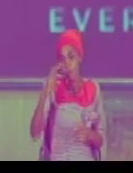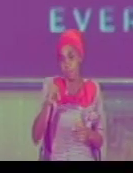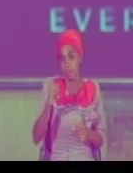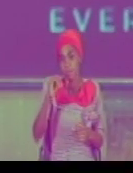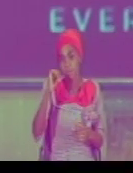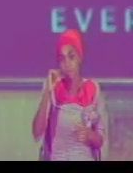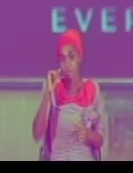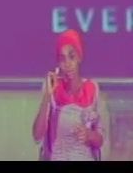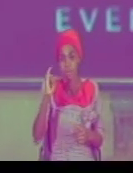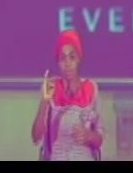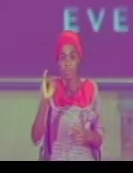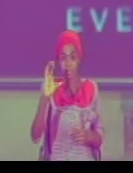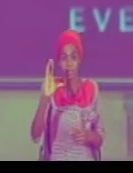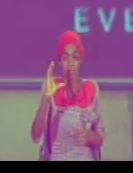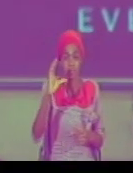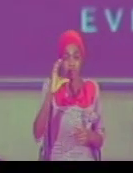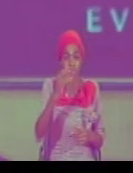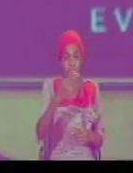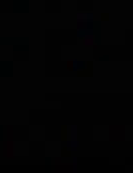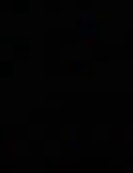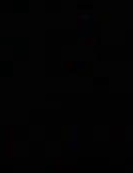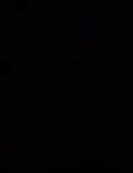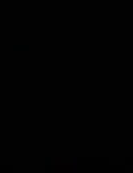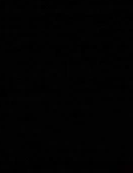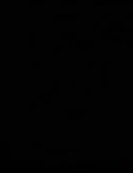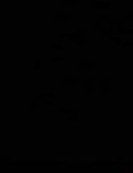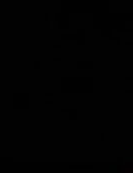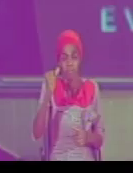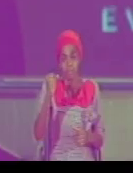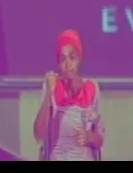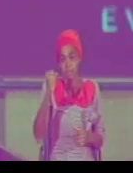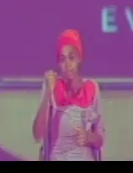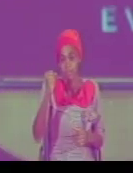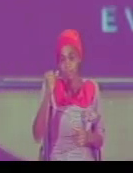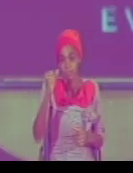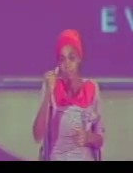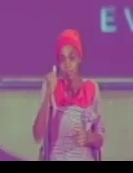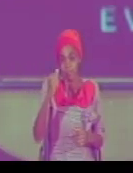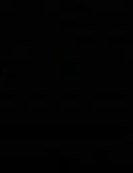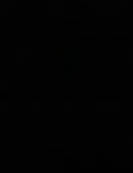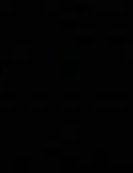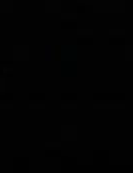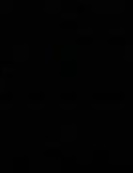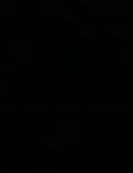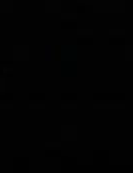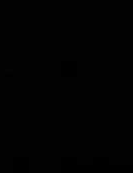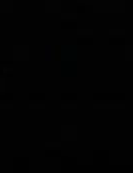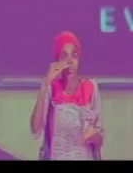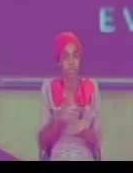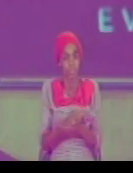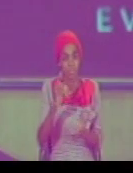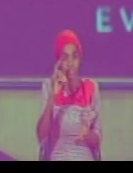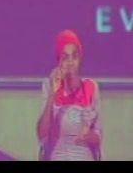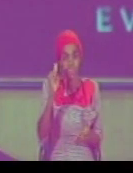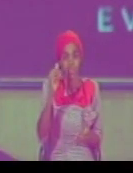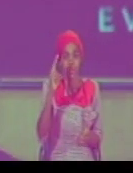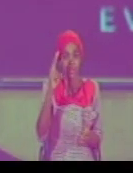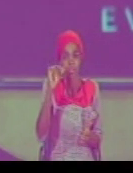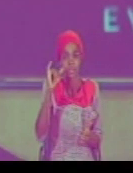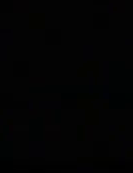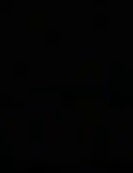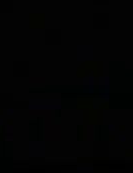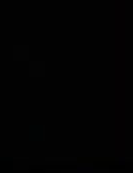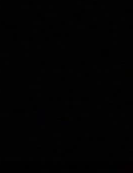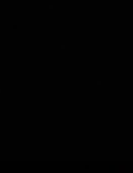day of her death. You know what happened? David was so unhappy and so irritated by the